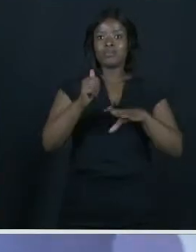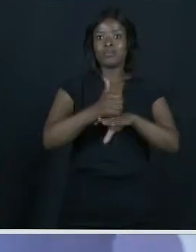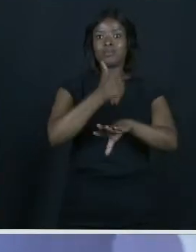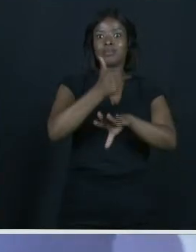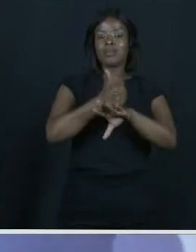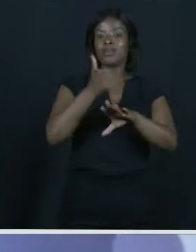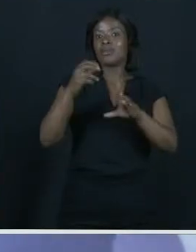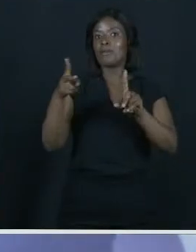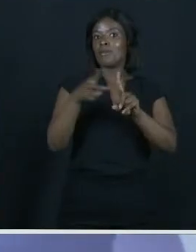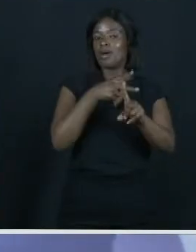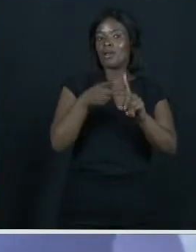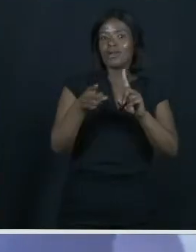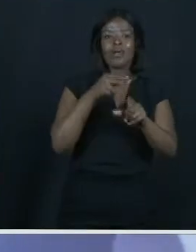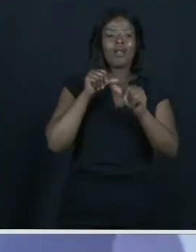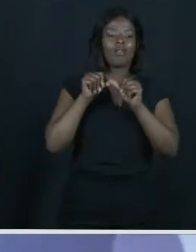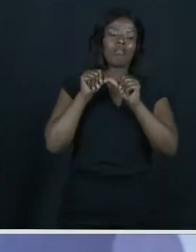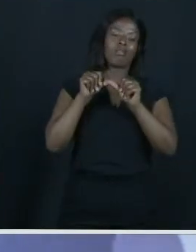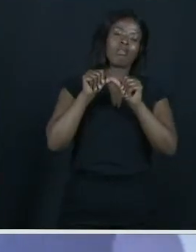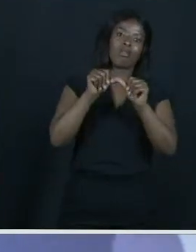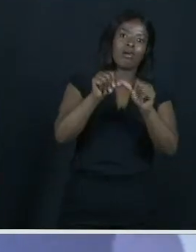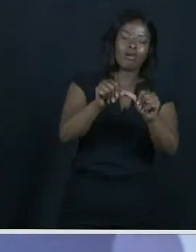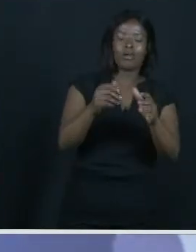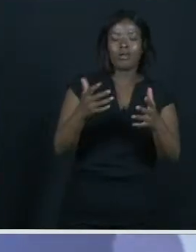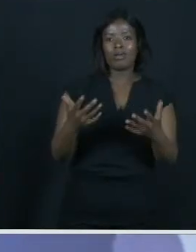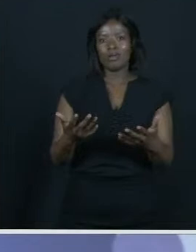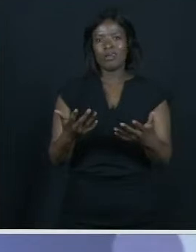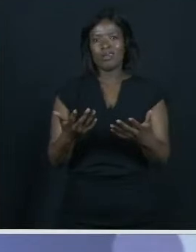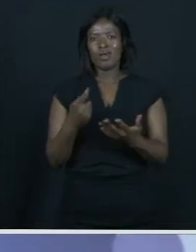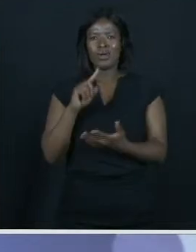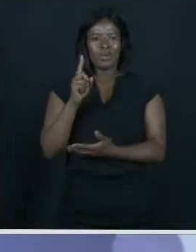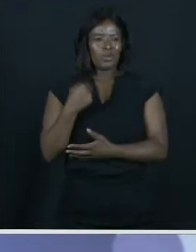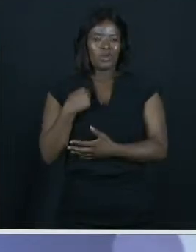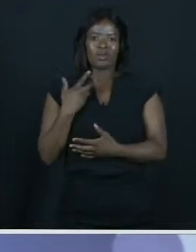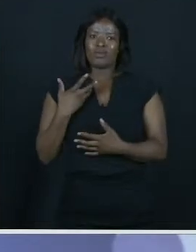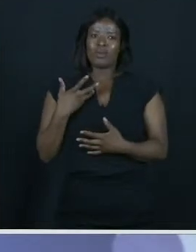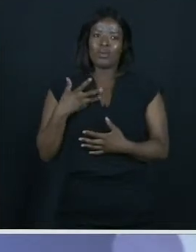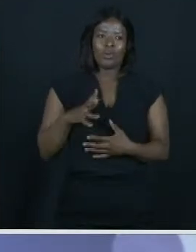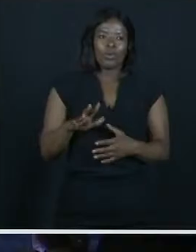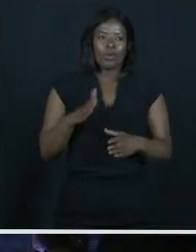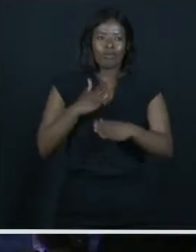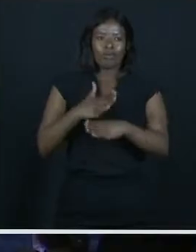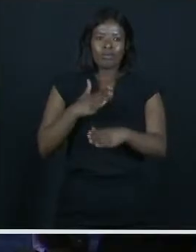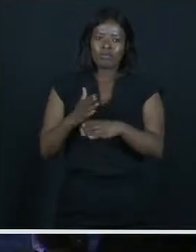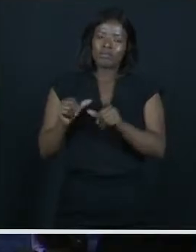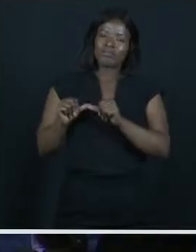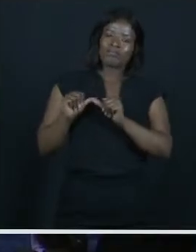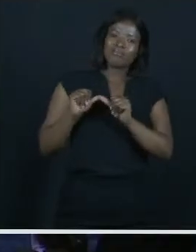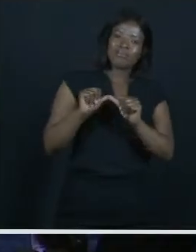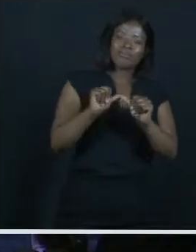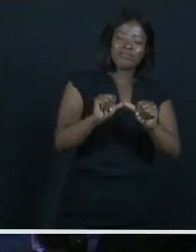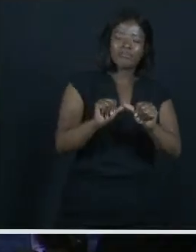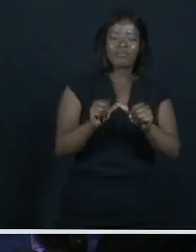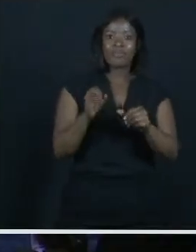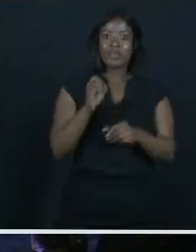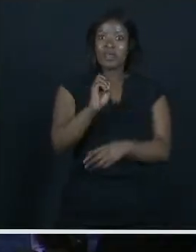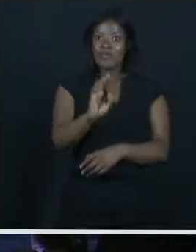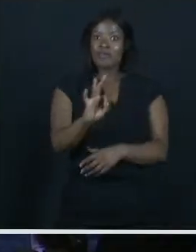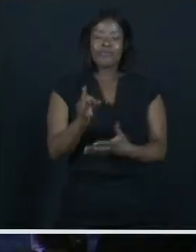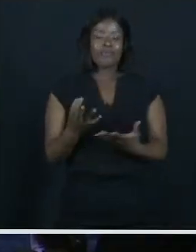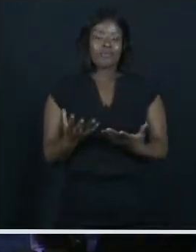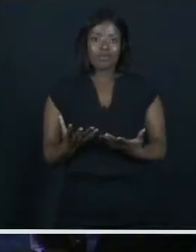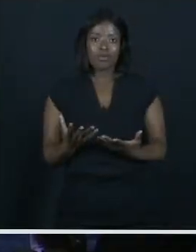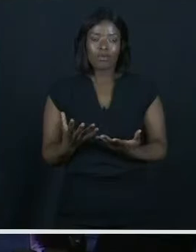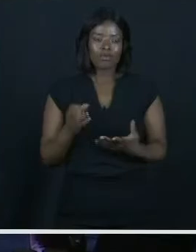our society. We can no longer afford to work in silos if we